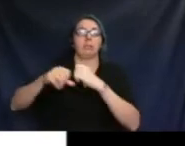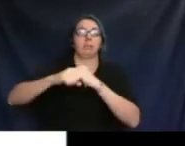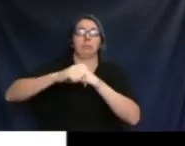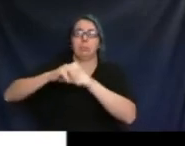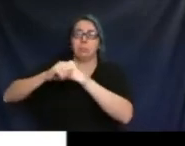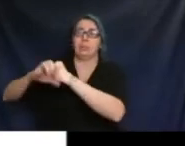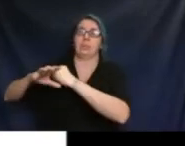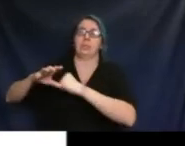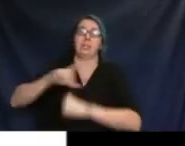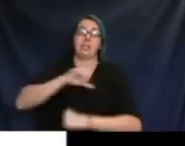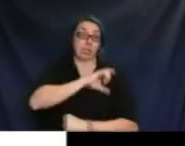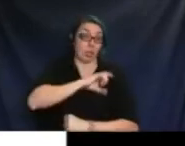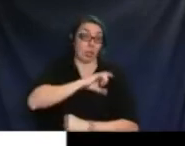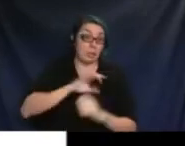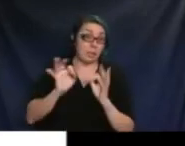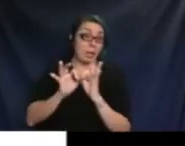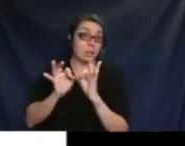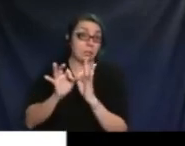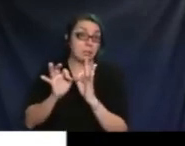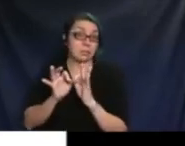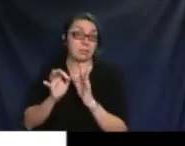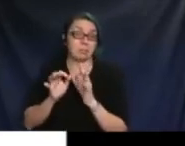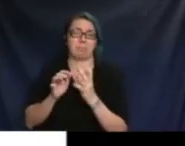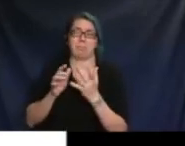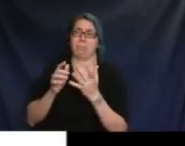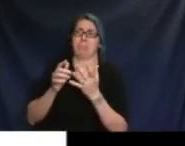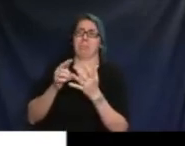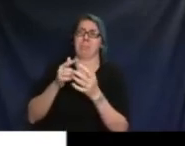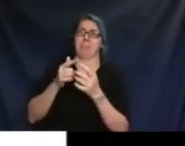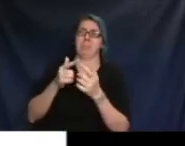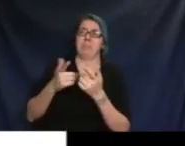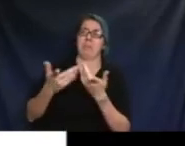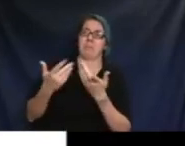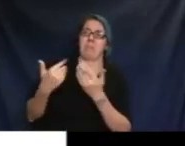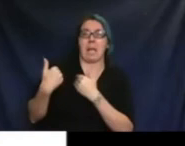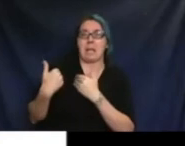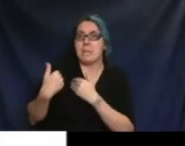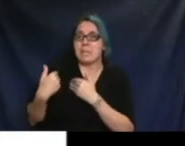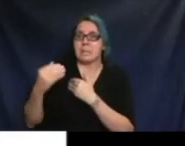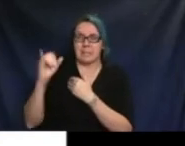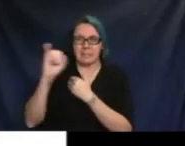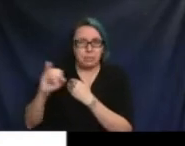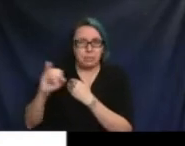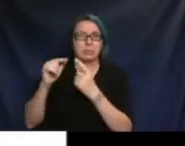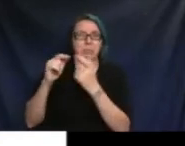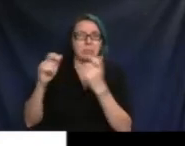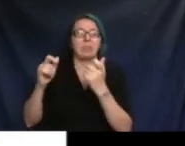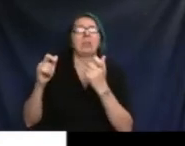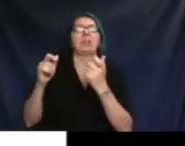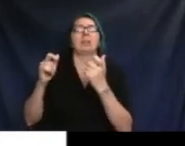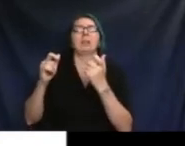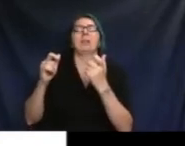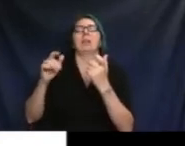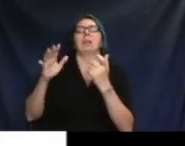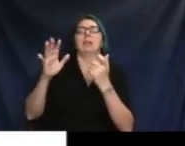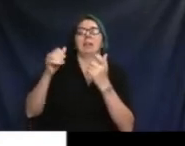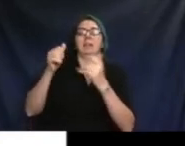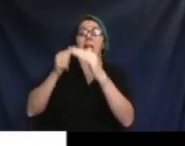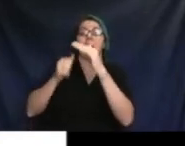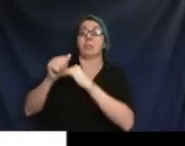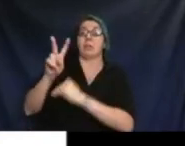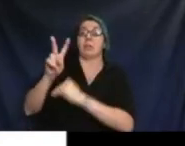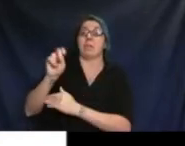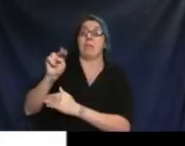and kind of liability would be the responsibility of the venue,